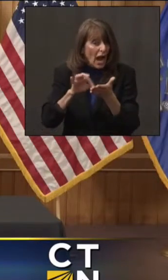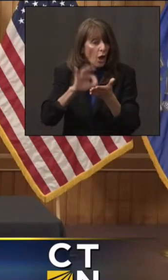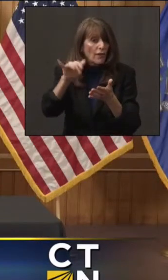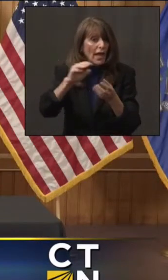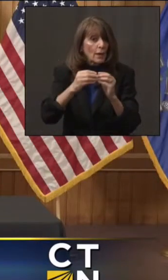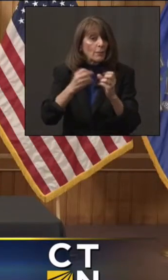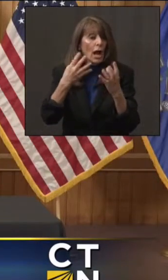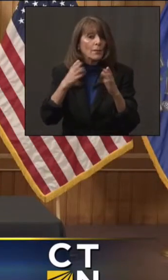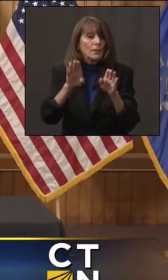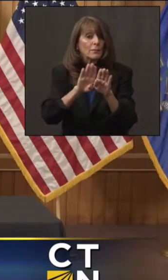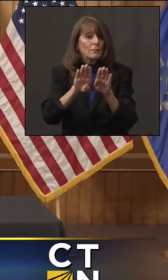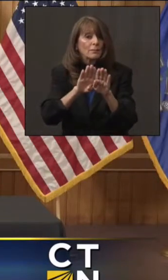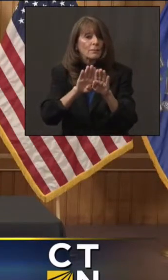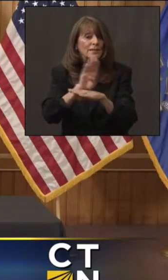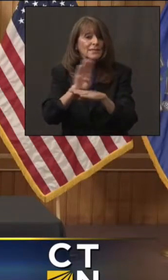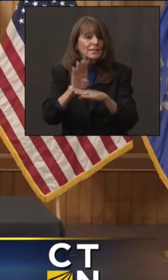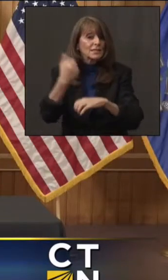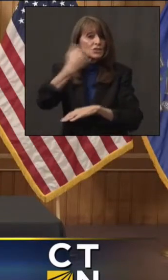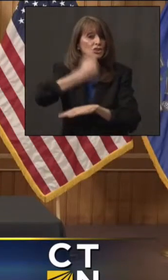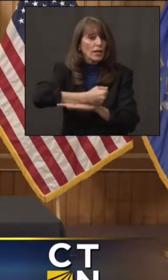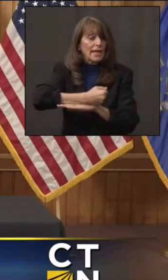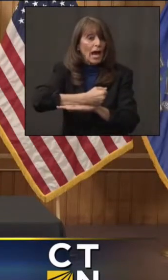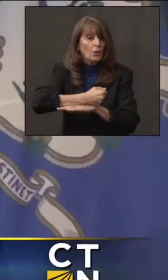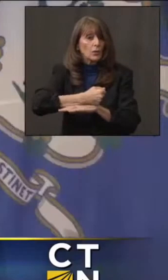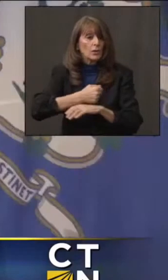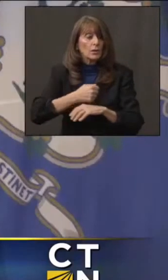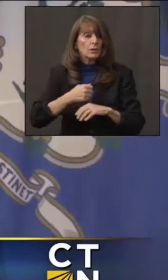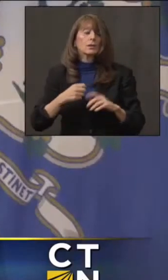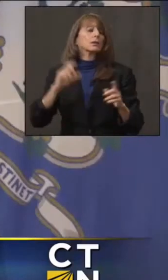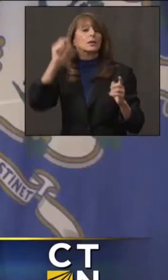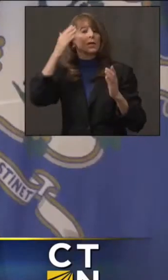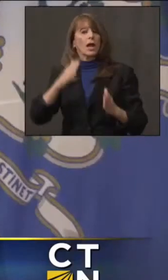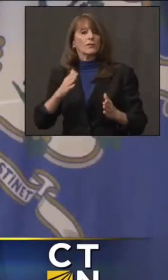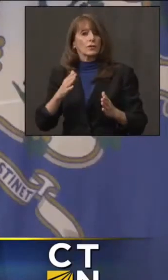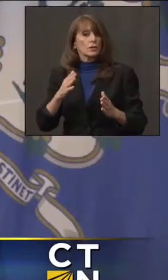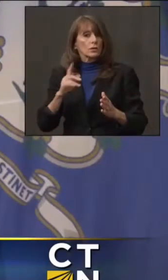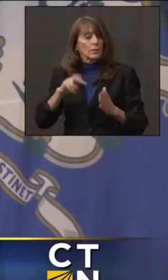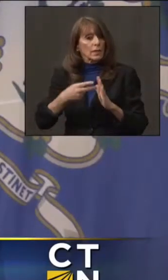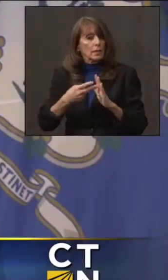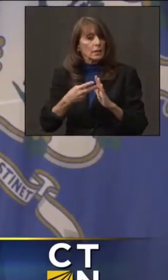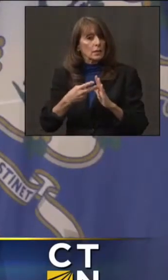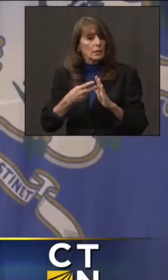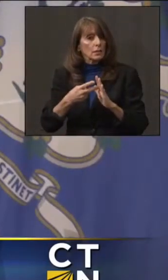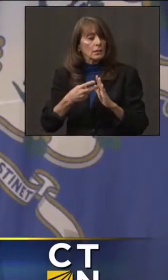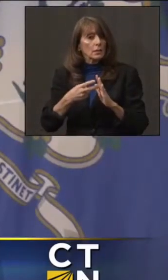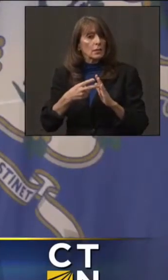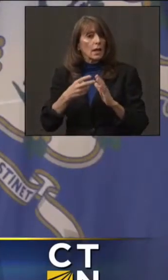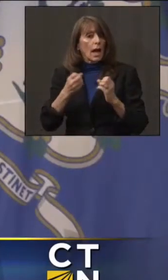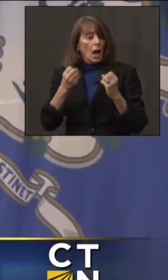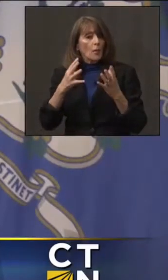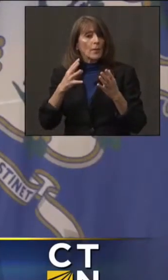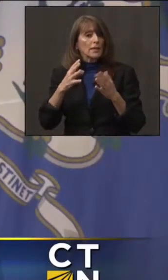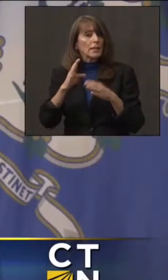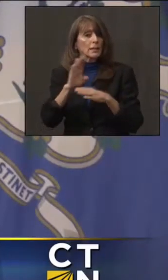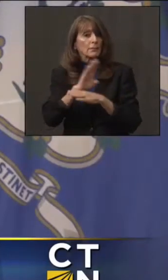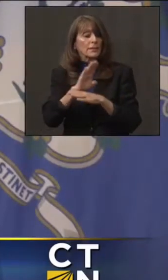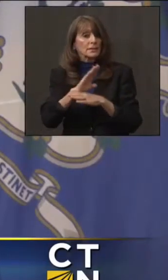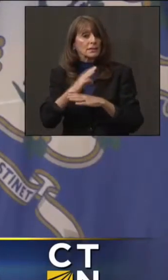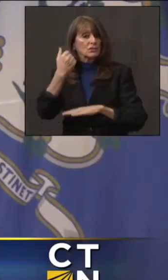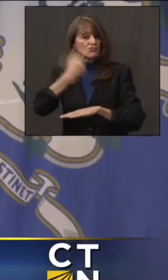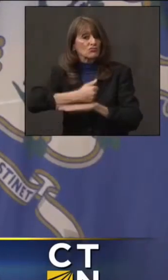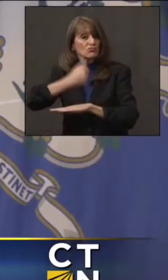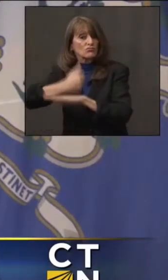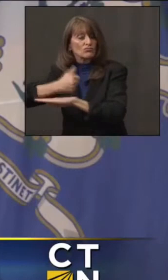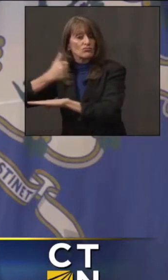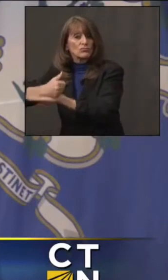general? A number of businesses go out of business. I got to ask David Lamont that. I know we're tracking it now. I